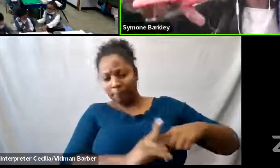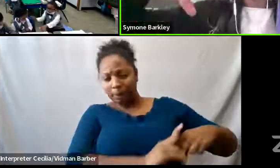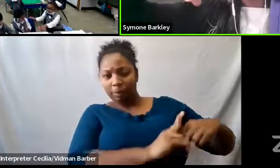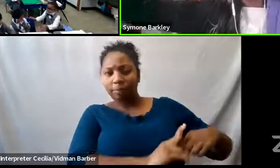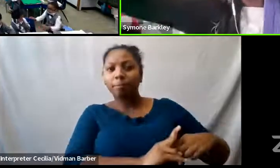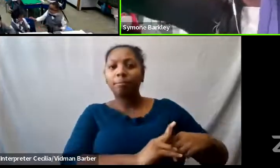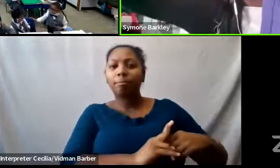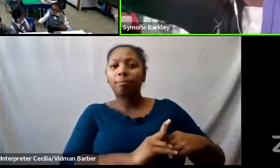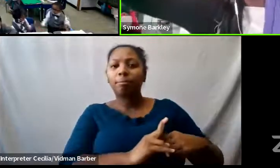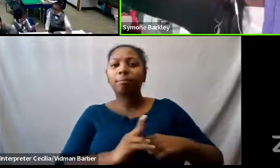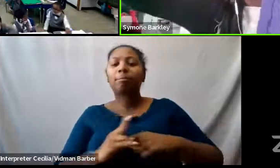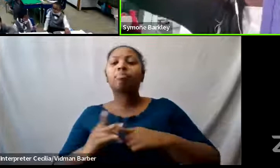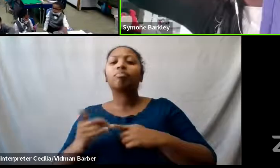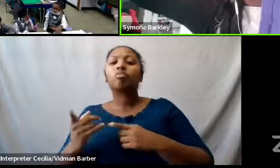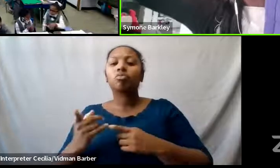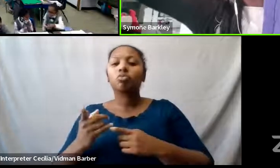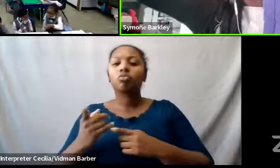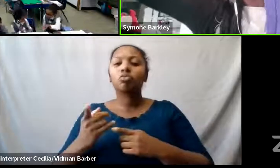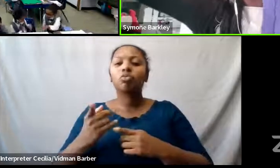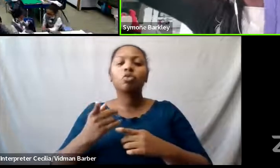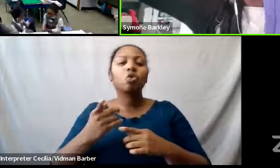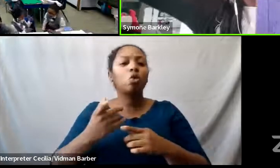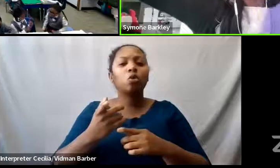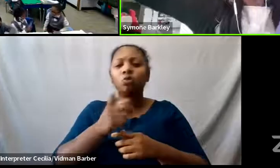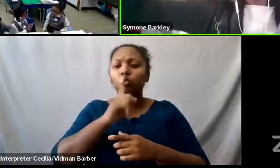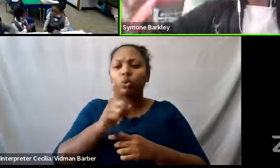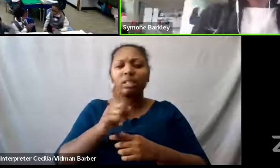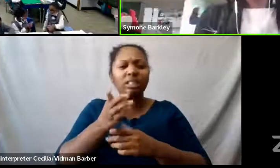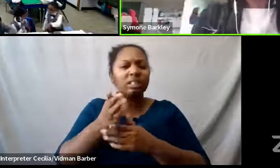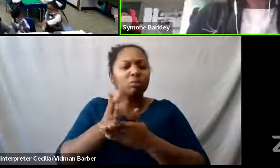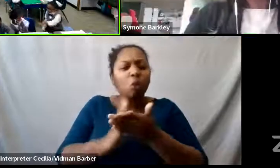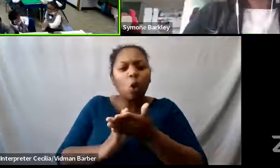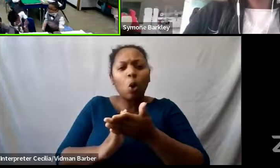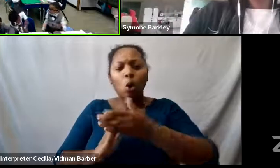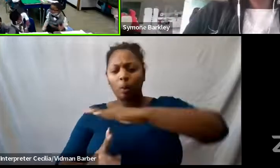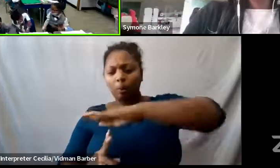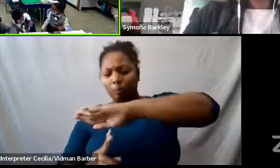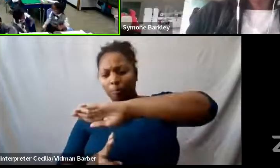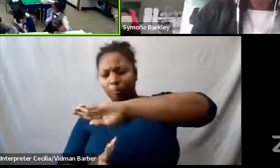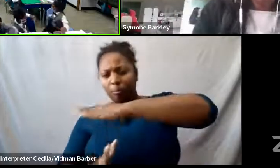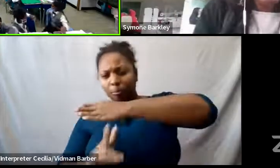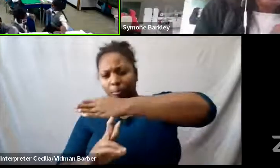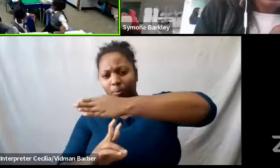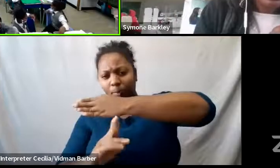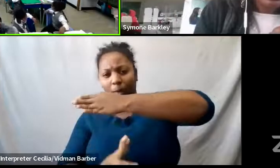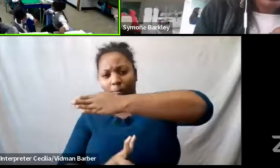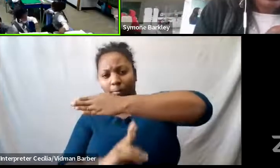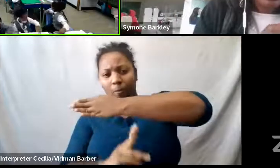take. So all the way across the bottom, just cut these slits. They can,